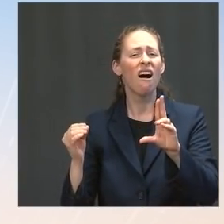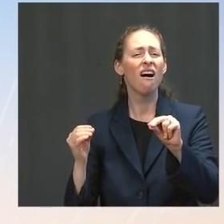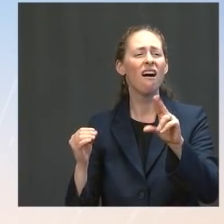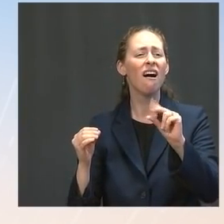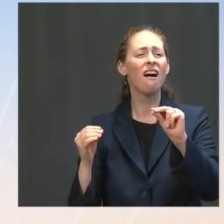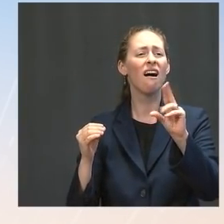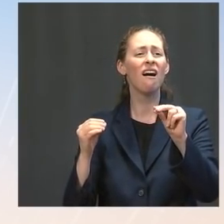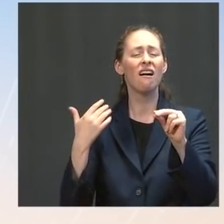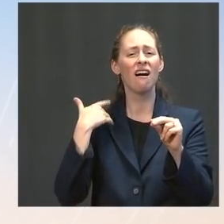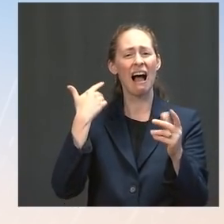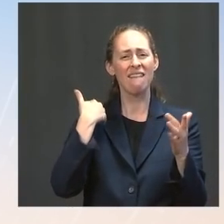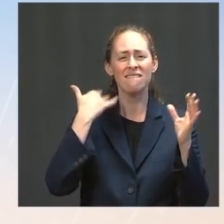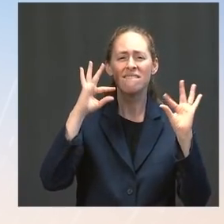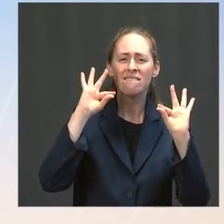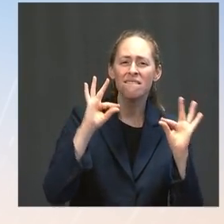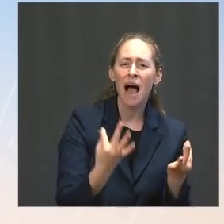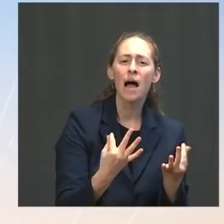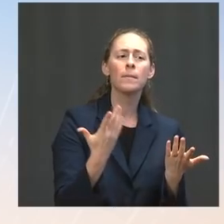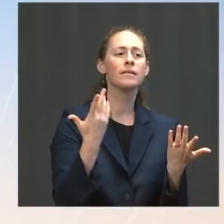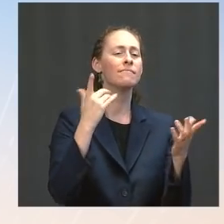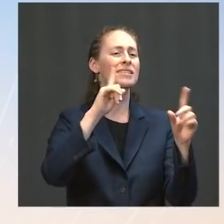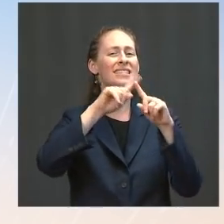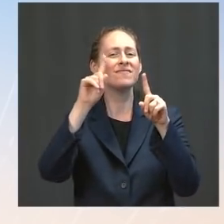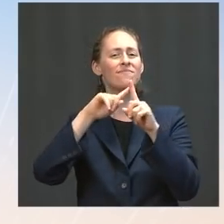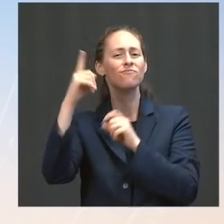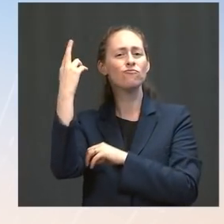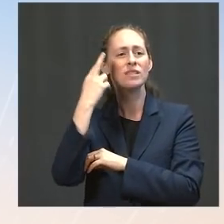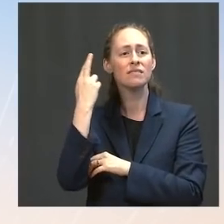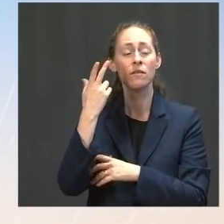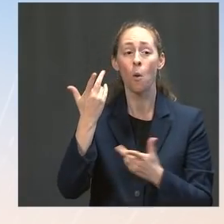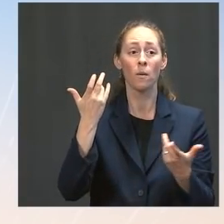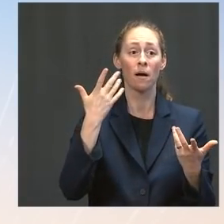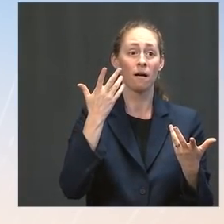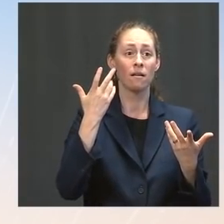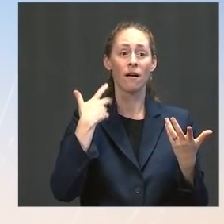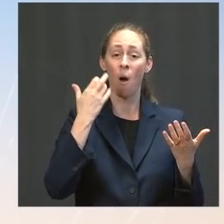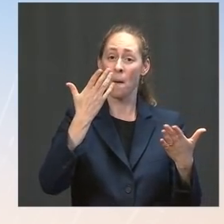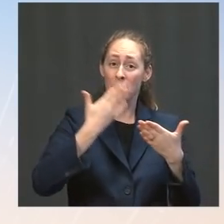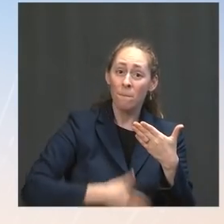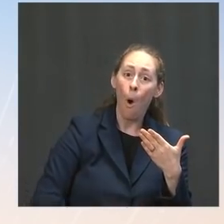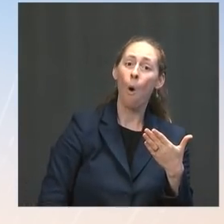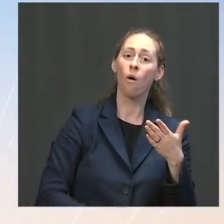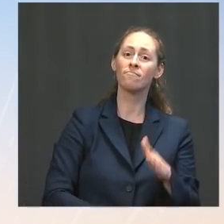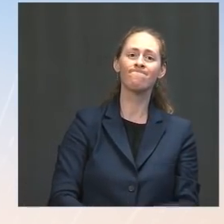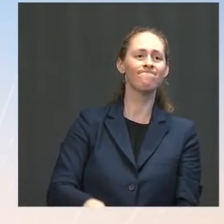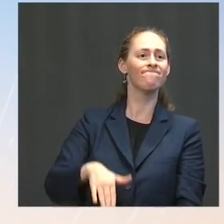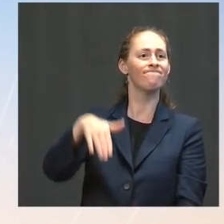on Afghanistan. Sure. People traveling there. The LA Times has a story saying that a group of students and